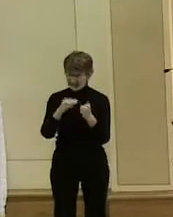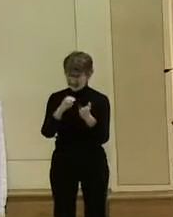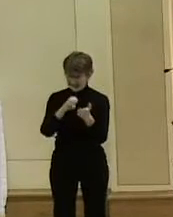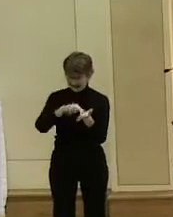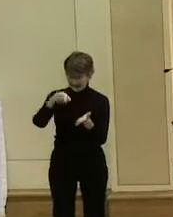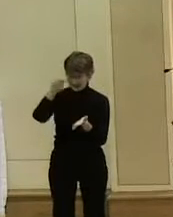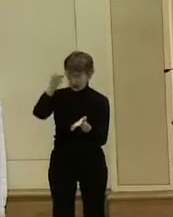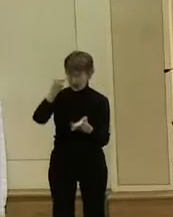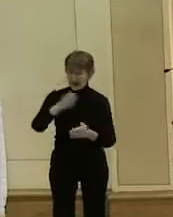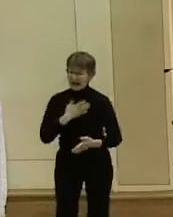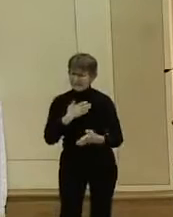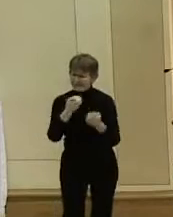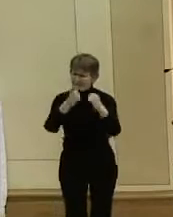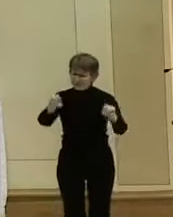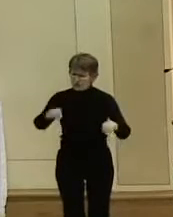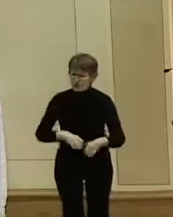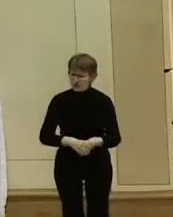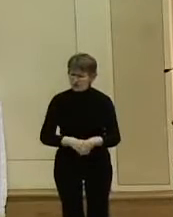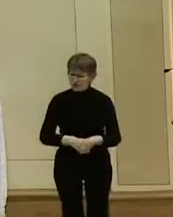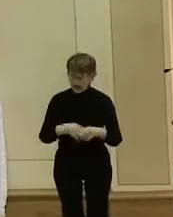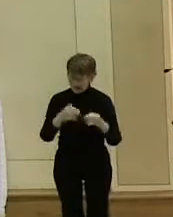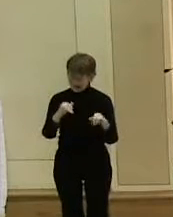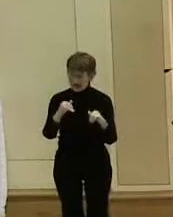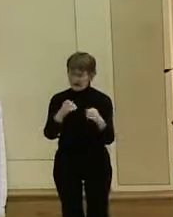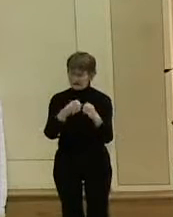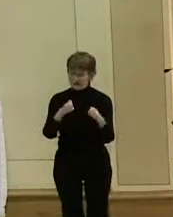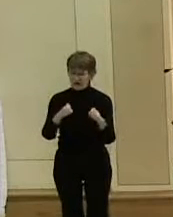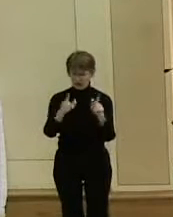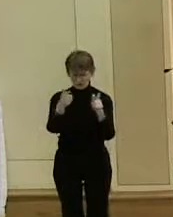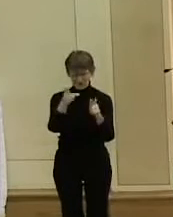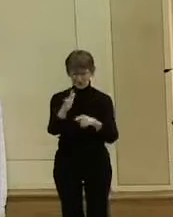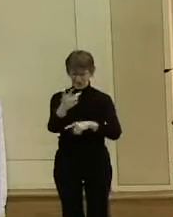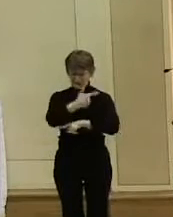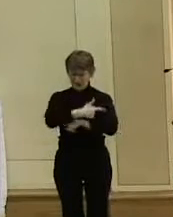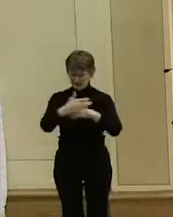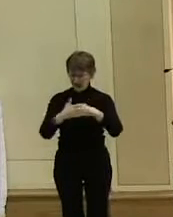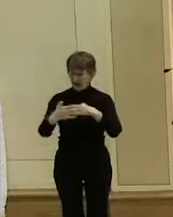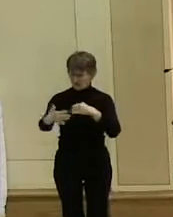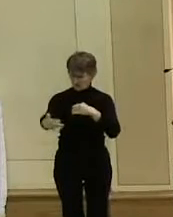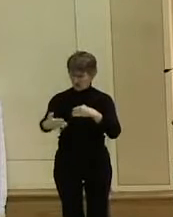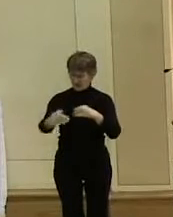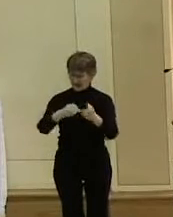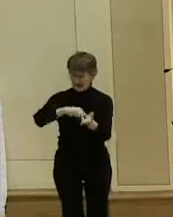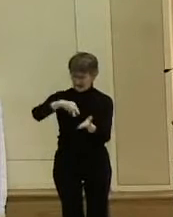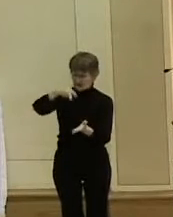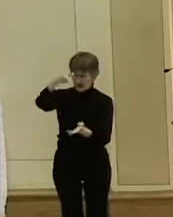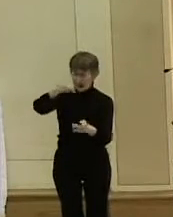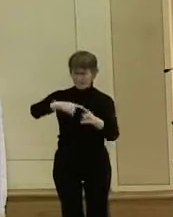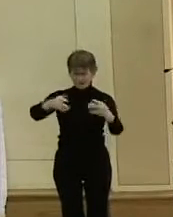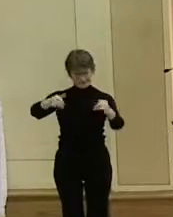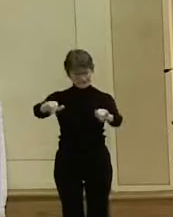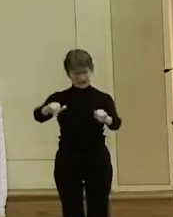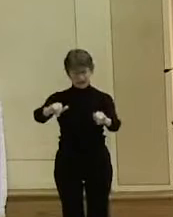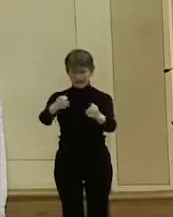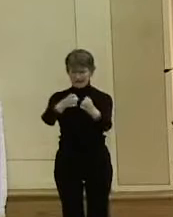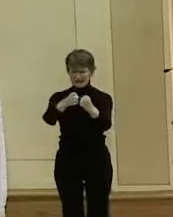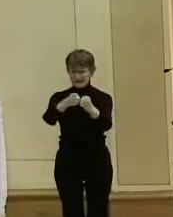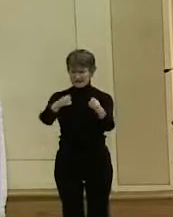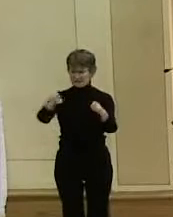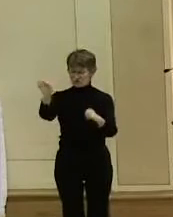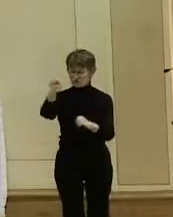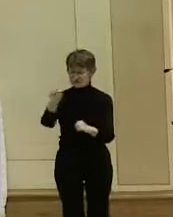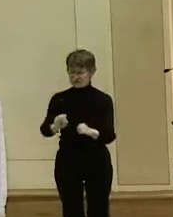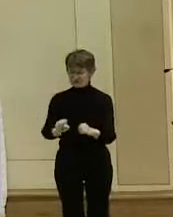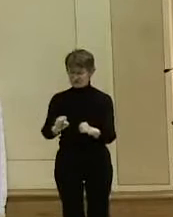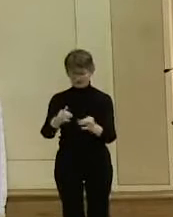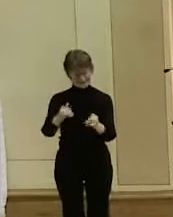Thank you. Isn't that sound strange? 23 days after Easter, and we're saying Happy Easter to each other